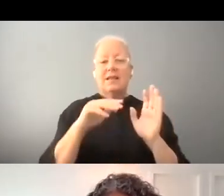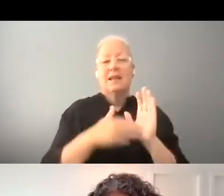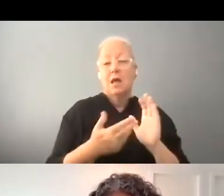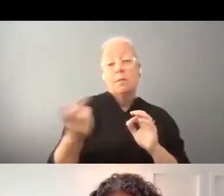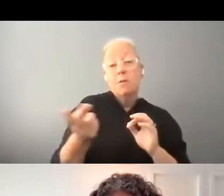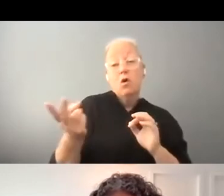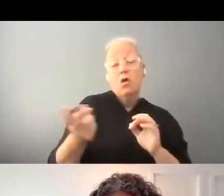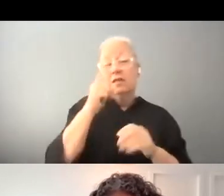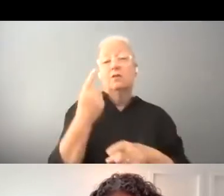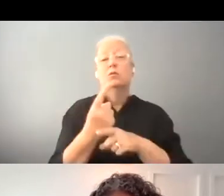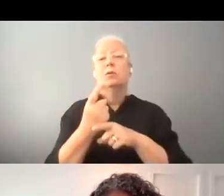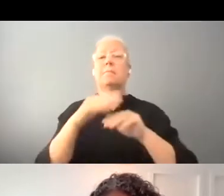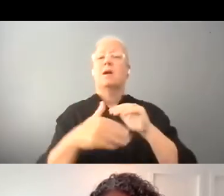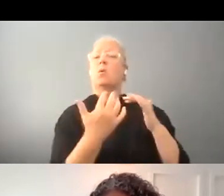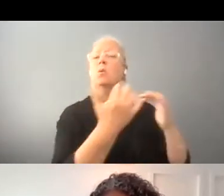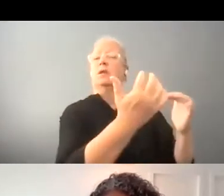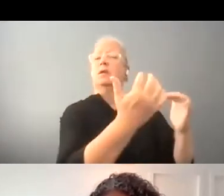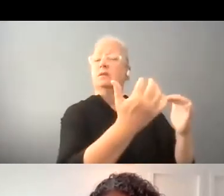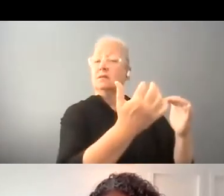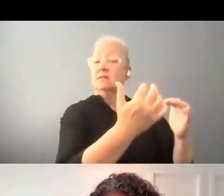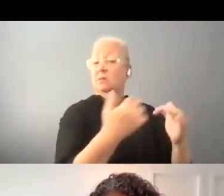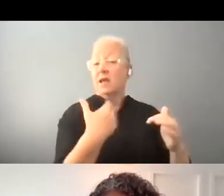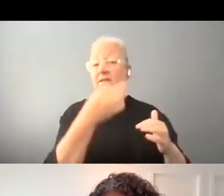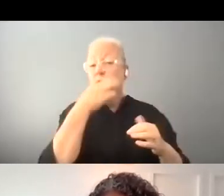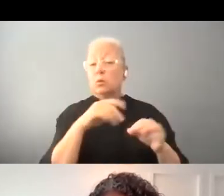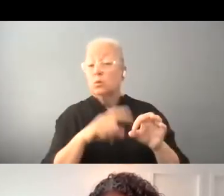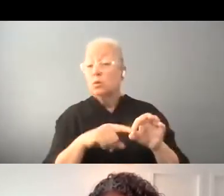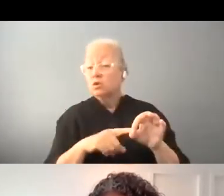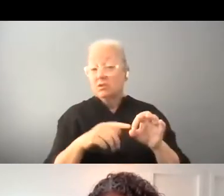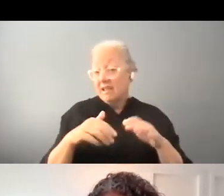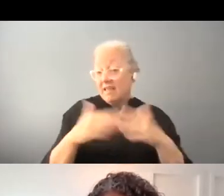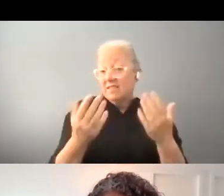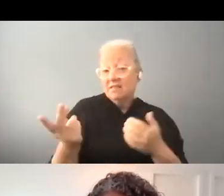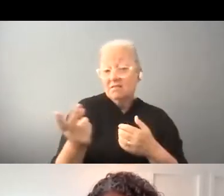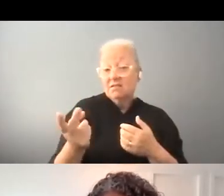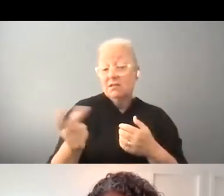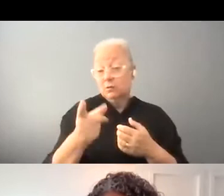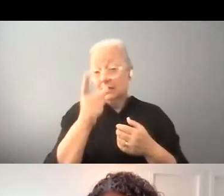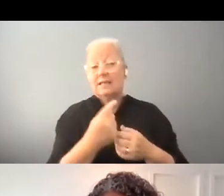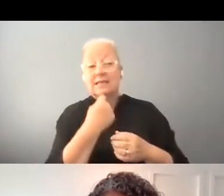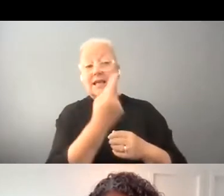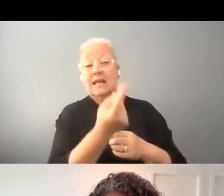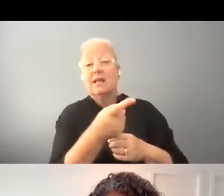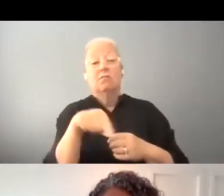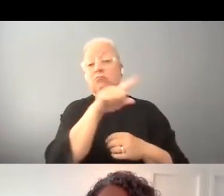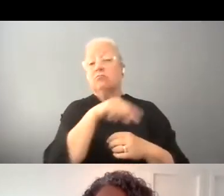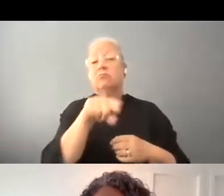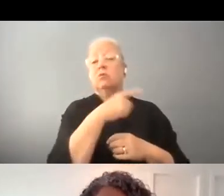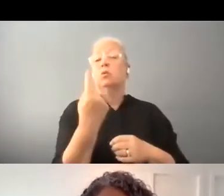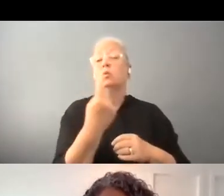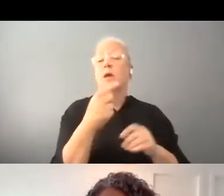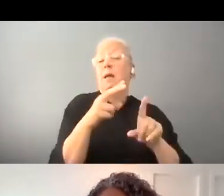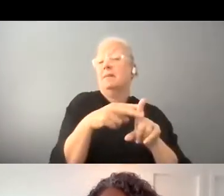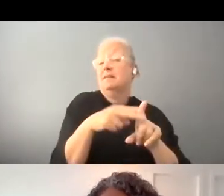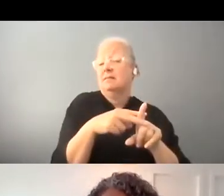chat about the audience. We're getting a few questions about that. Is there anything that we can tell applicants about SBS and NITV's